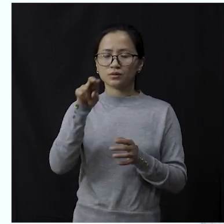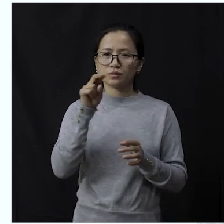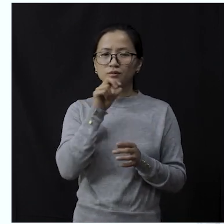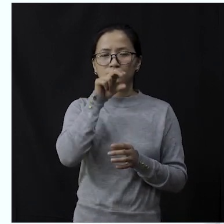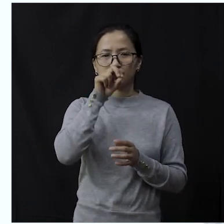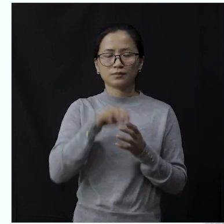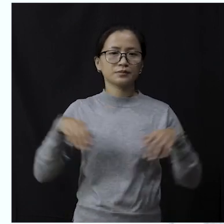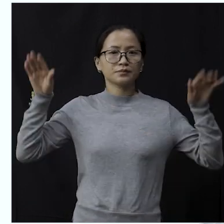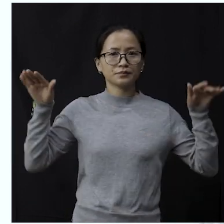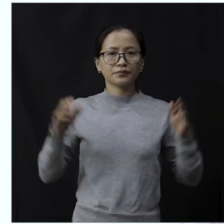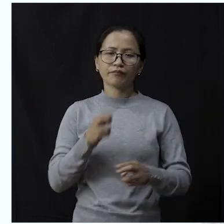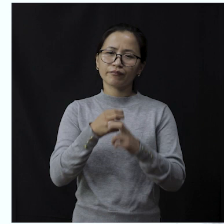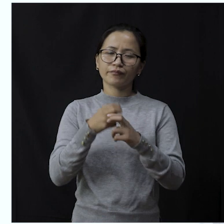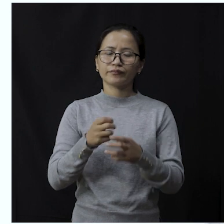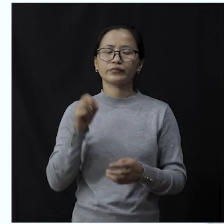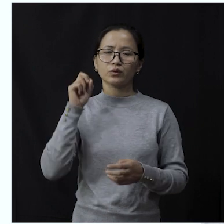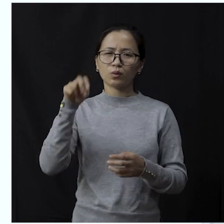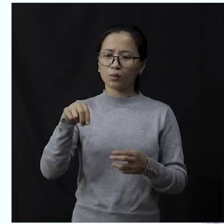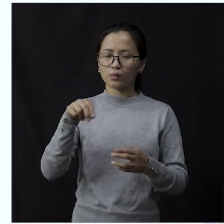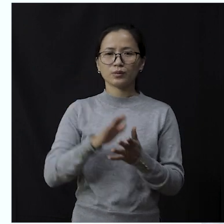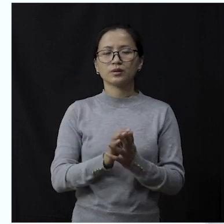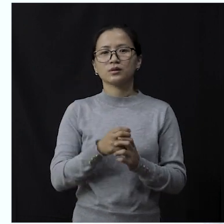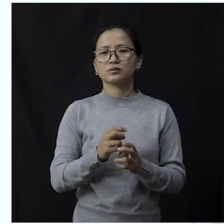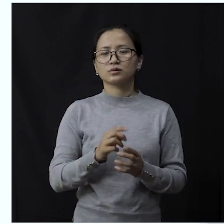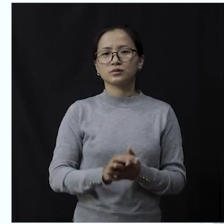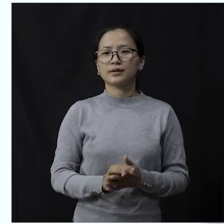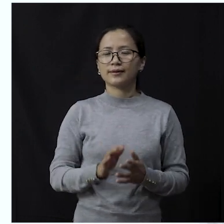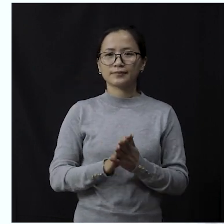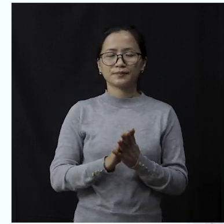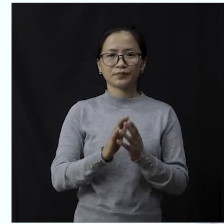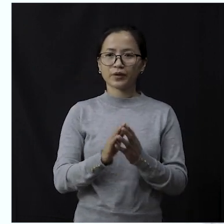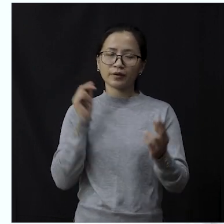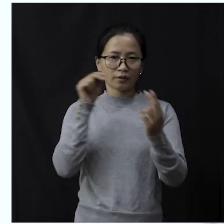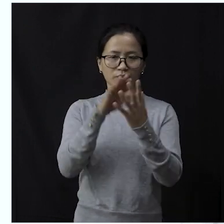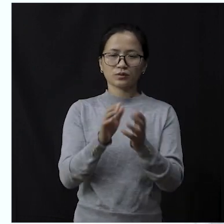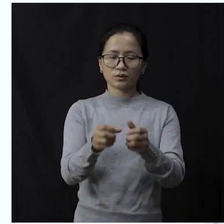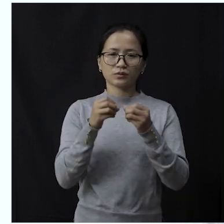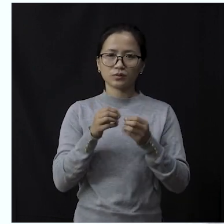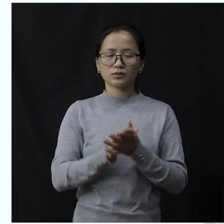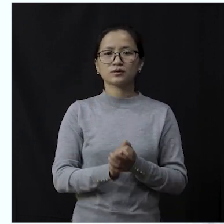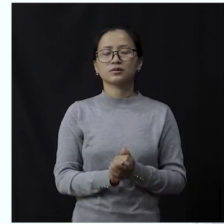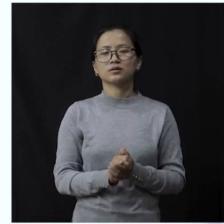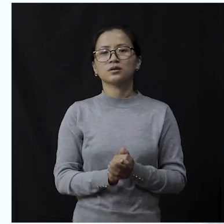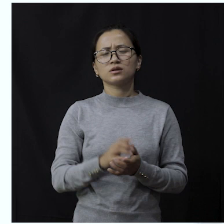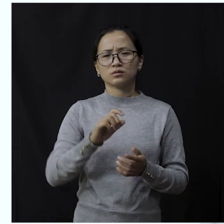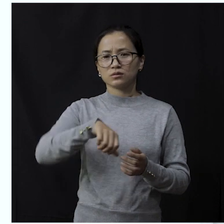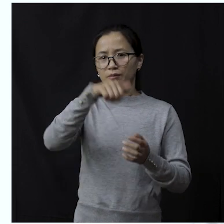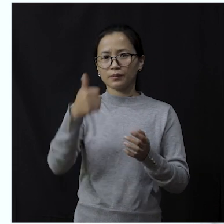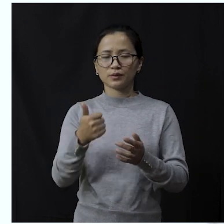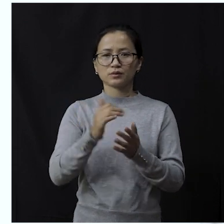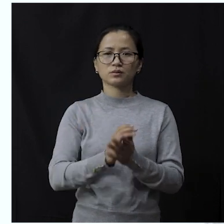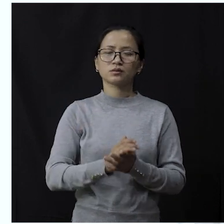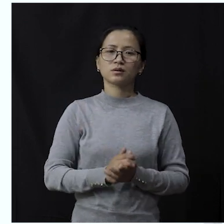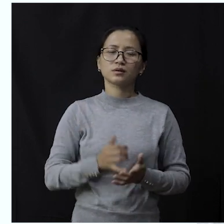that hard work will always lead to success. So you have to work hard in everything that you get. It's not only about the studies. You have